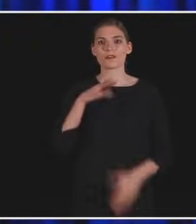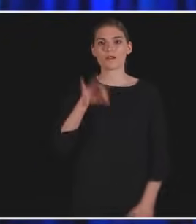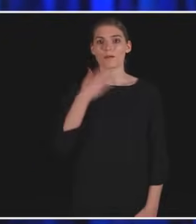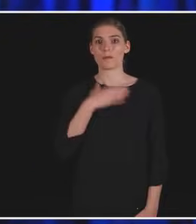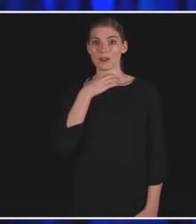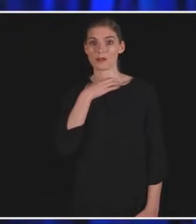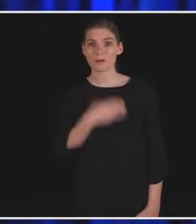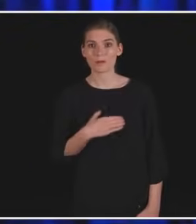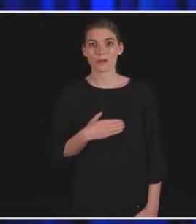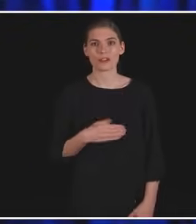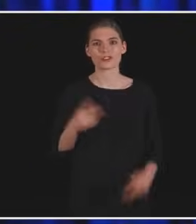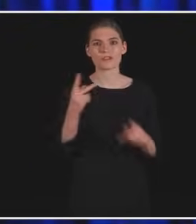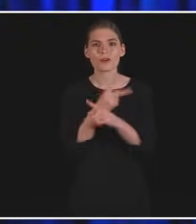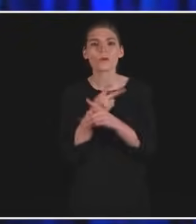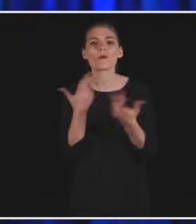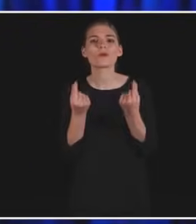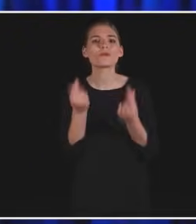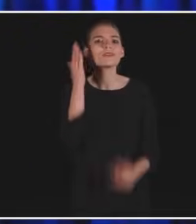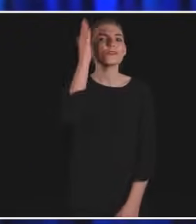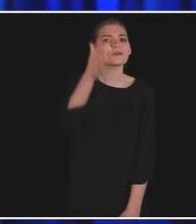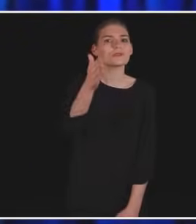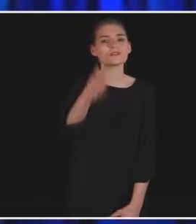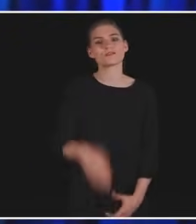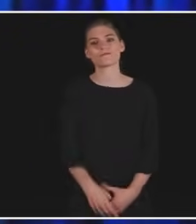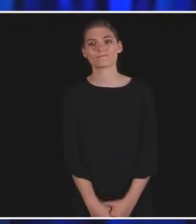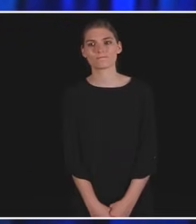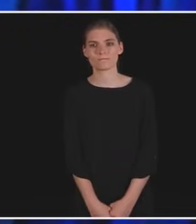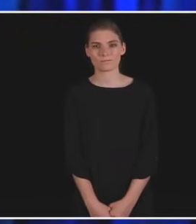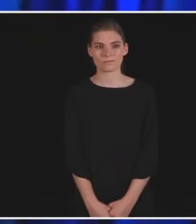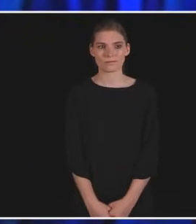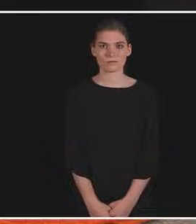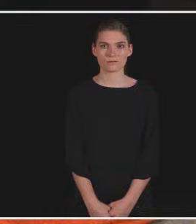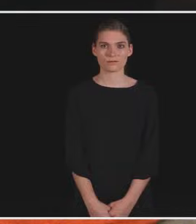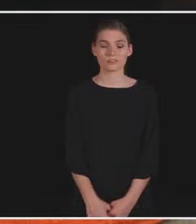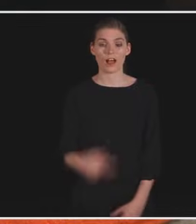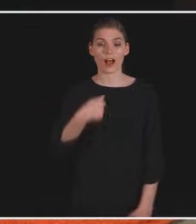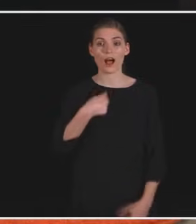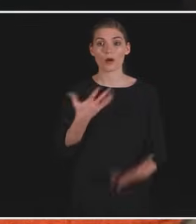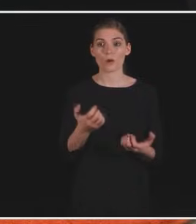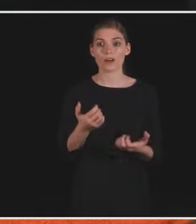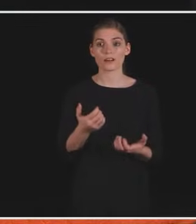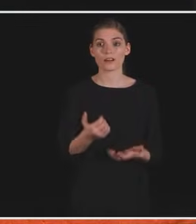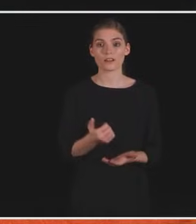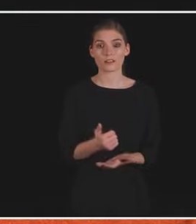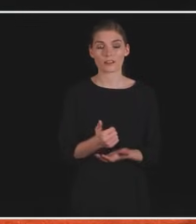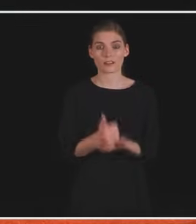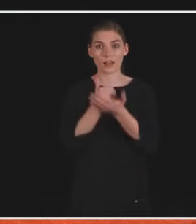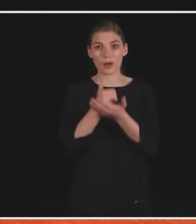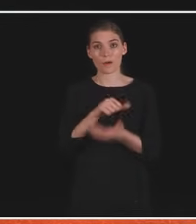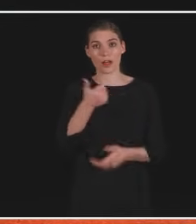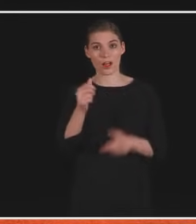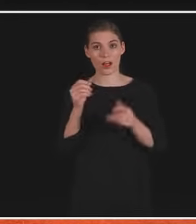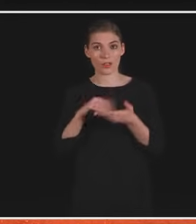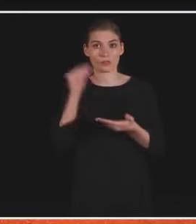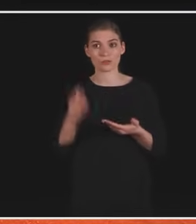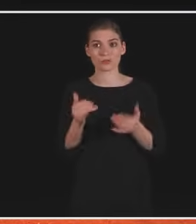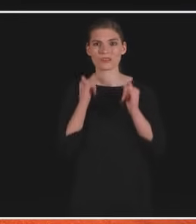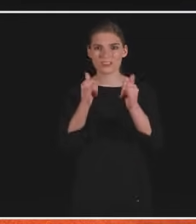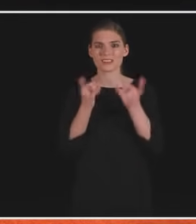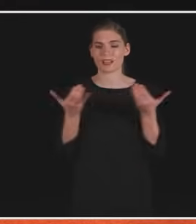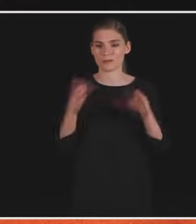find my passions and figure out what I want to do in the future. I wanted to give other students access to these